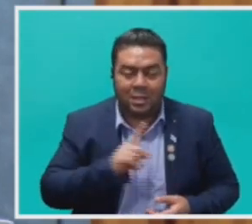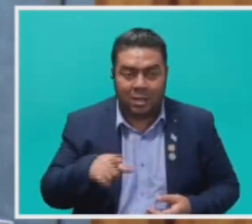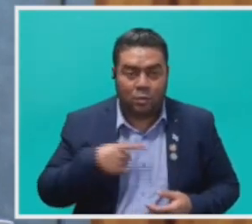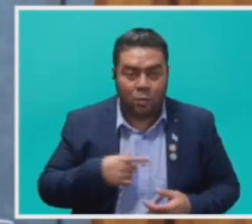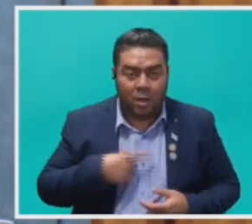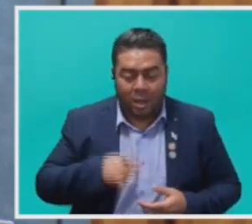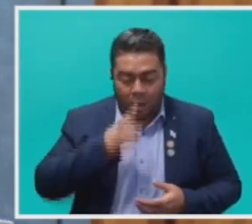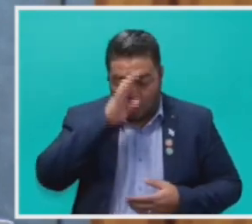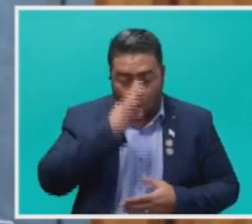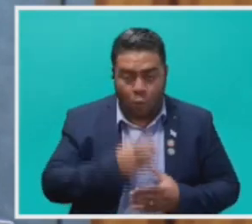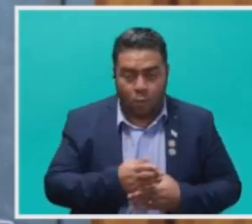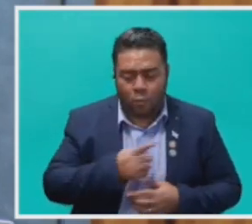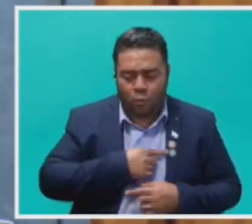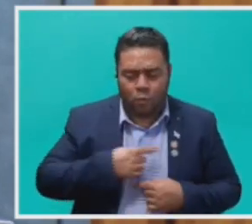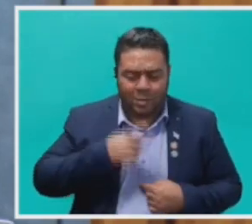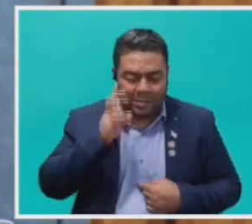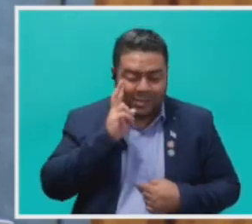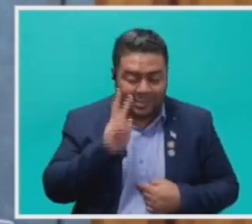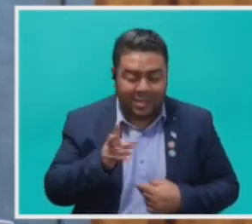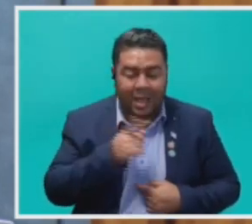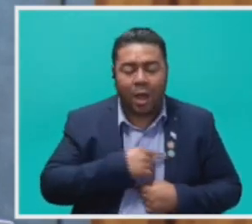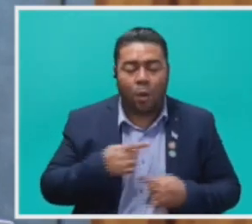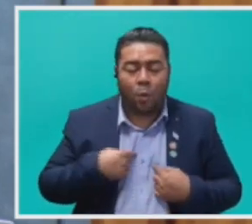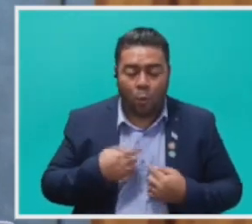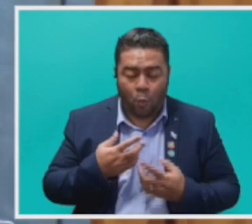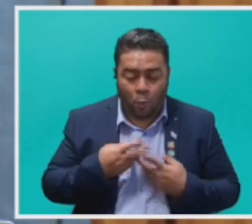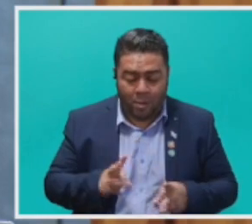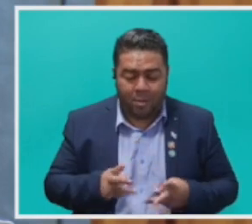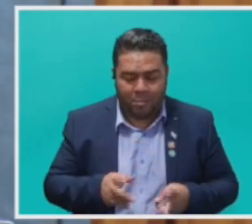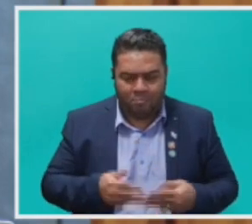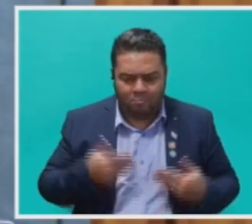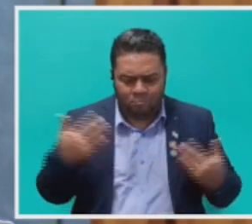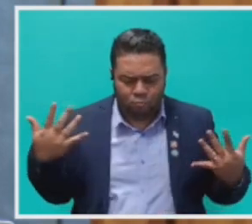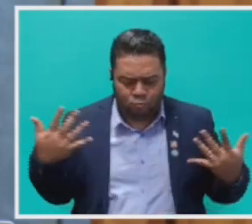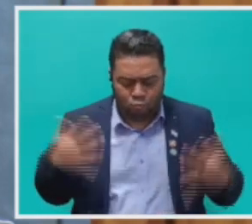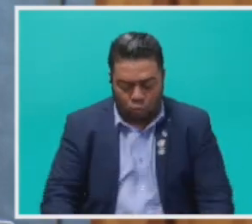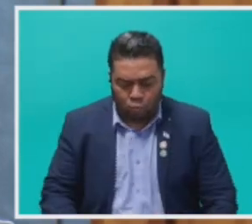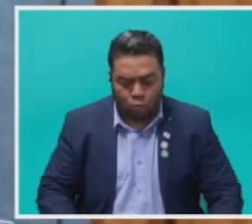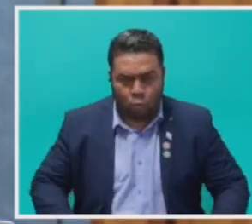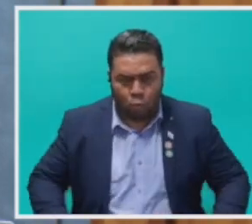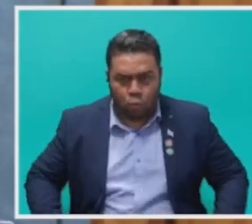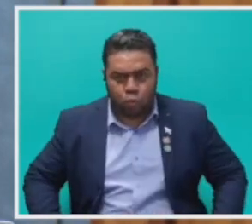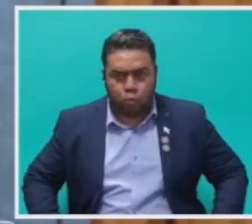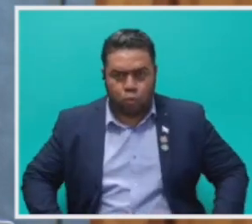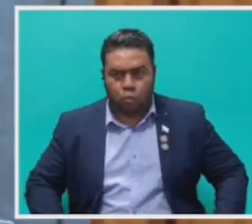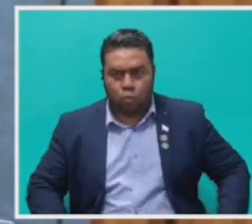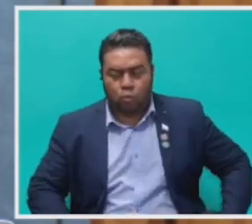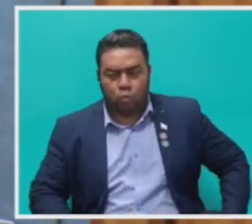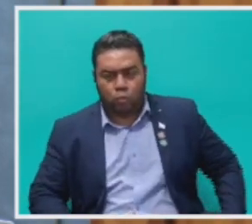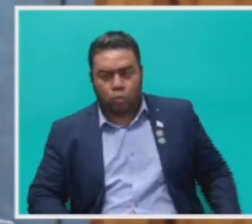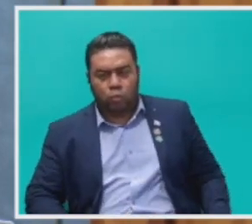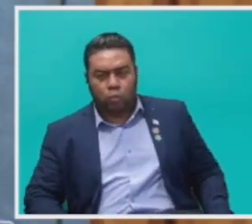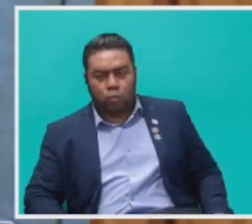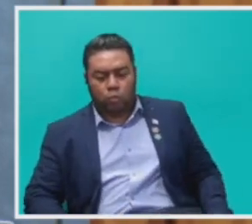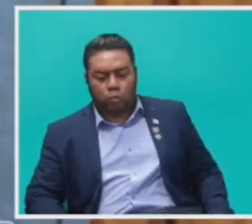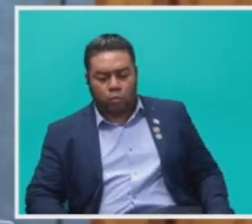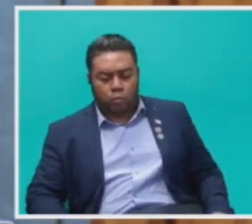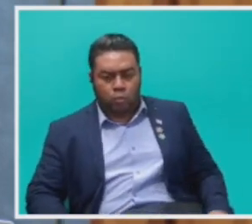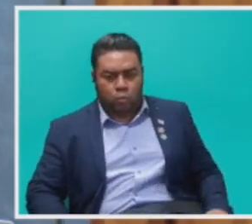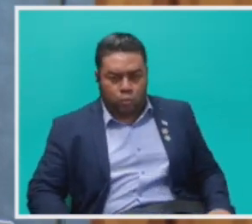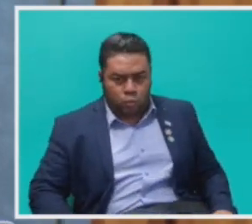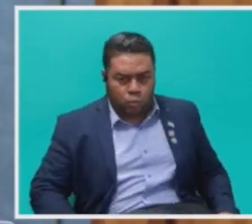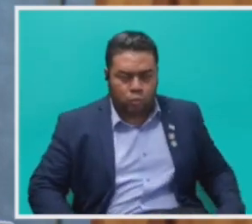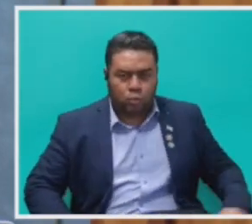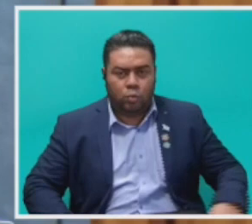I hope that we will see our way unanimously to bring into being this Truth and Reconciliation Commission. This